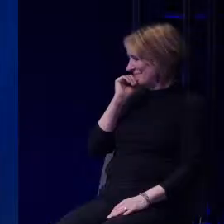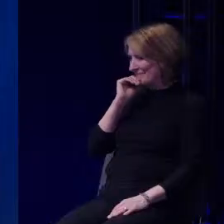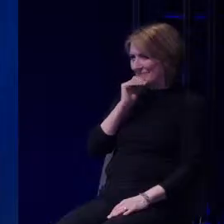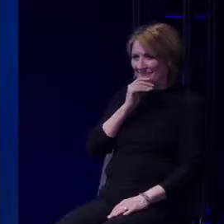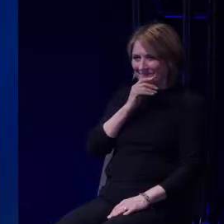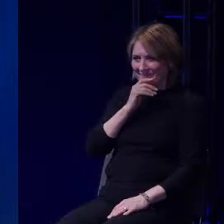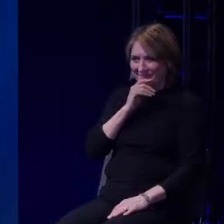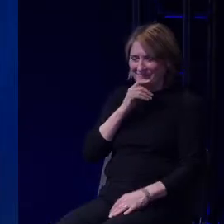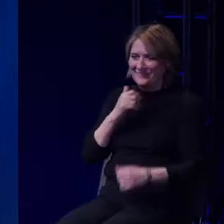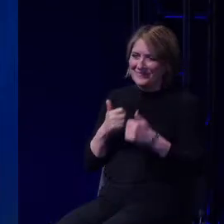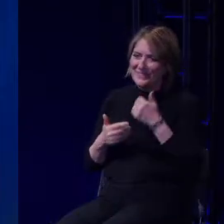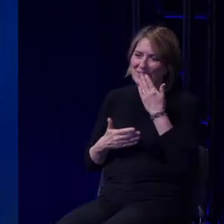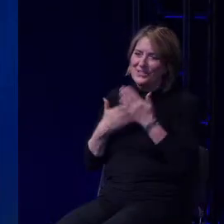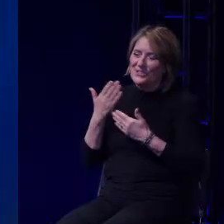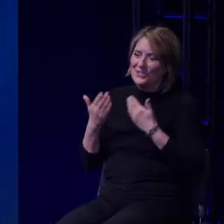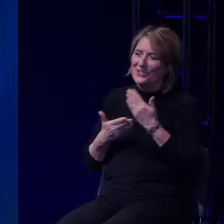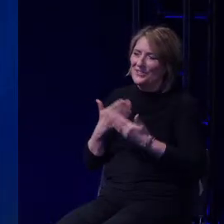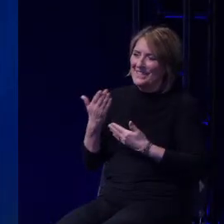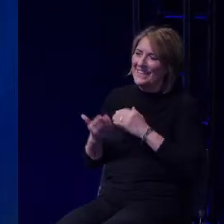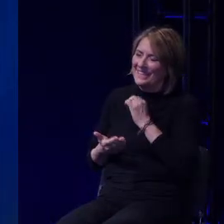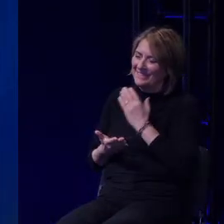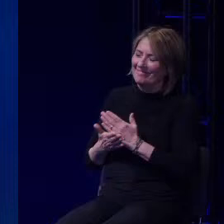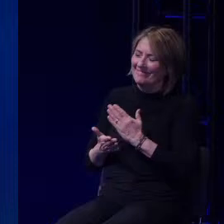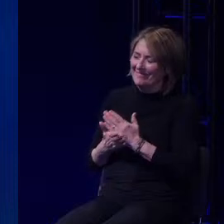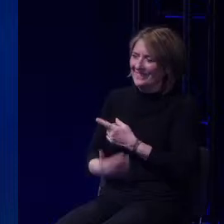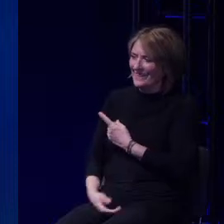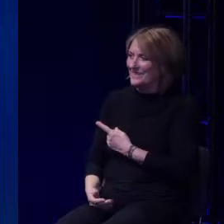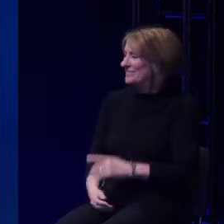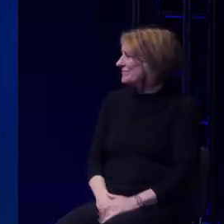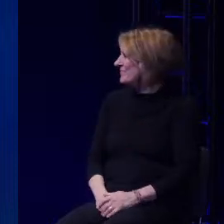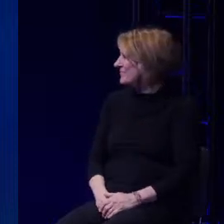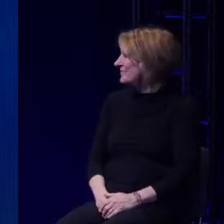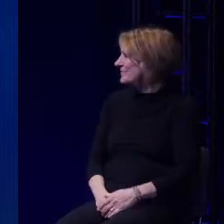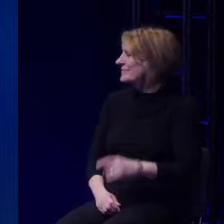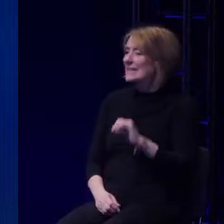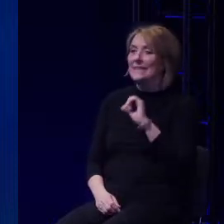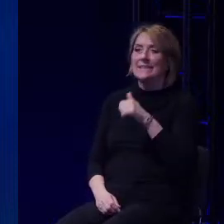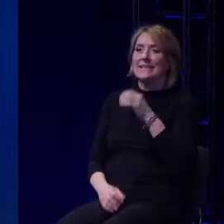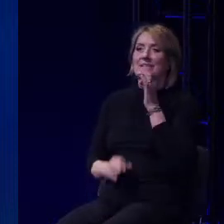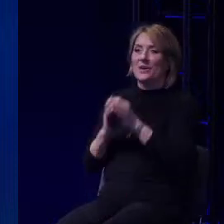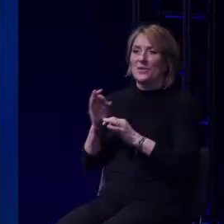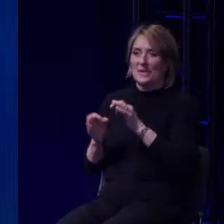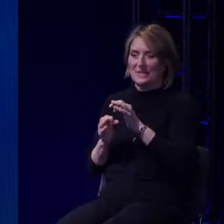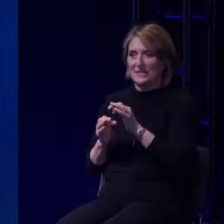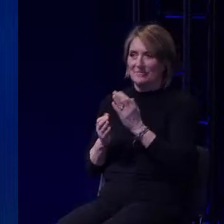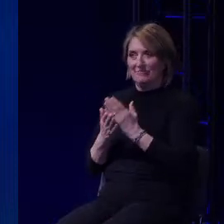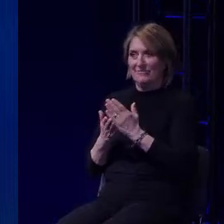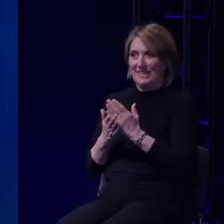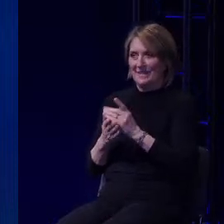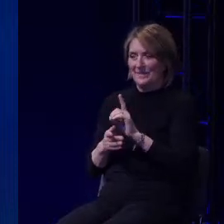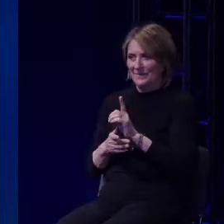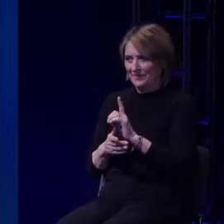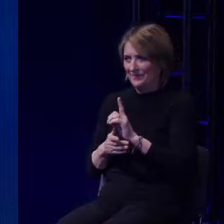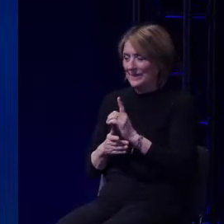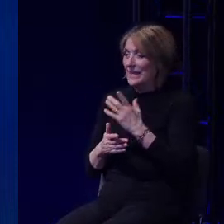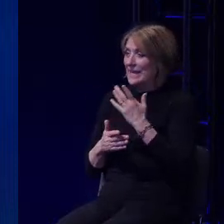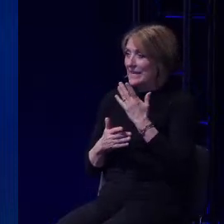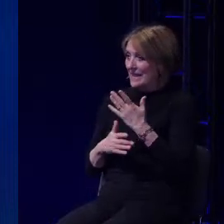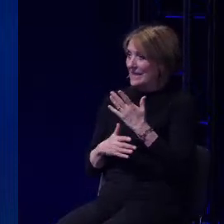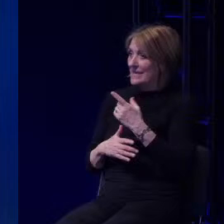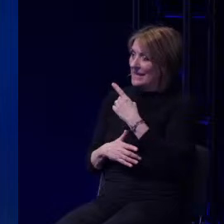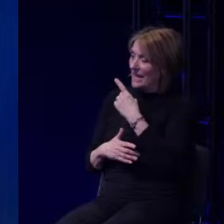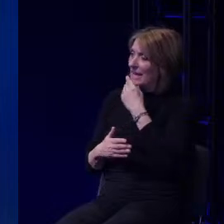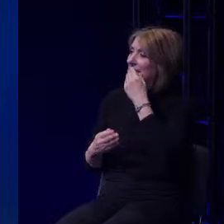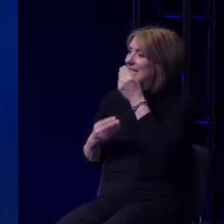So that's good storytelling, I think. Yeah. So my next question was going to be, having got a foothold in narrative